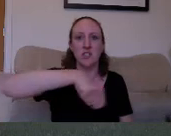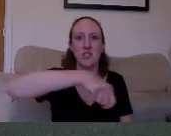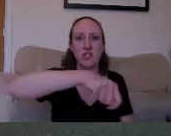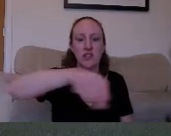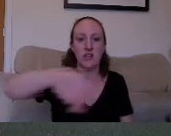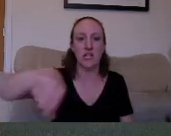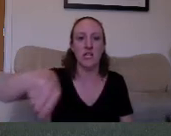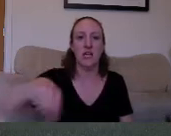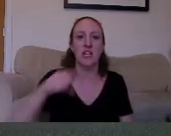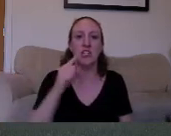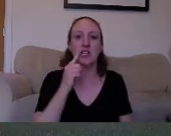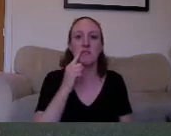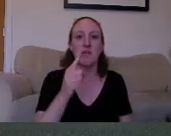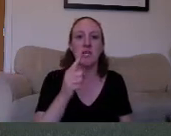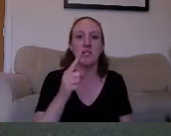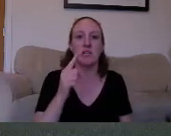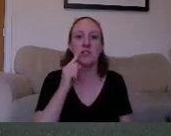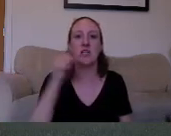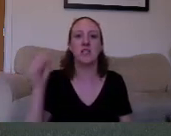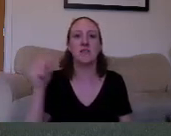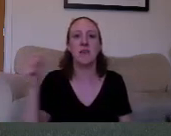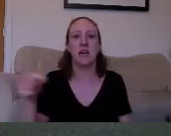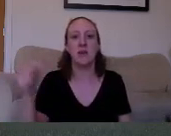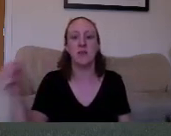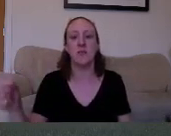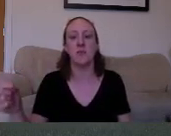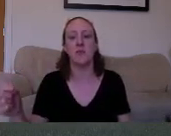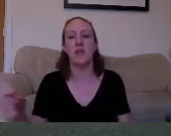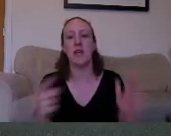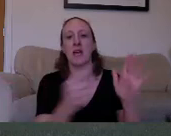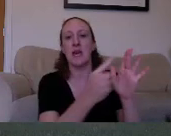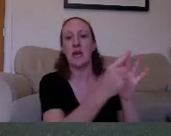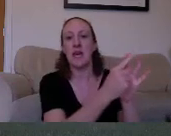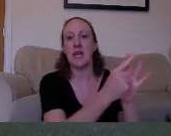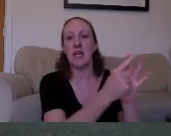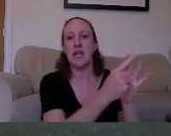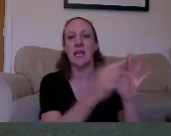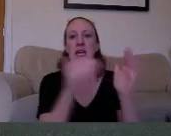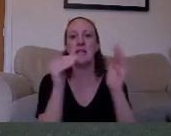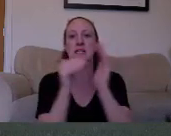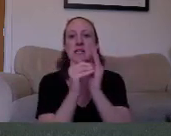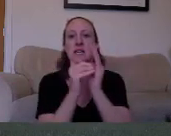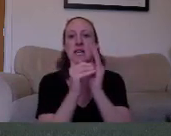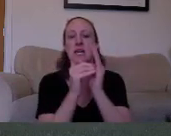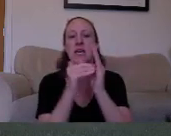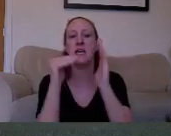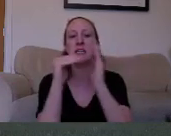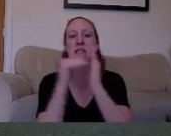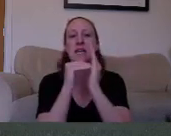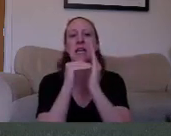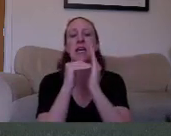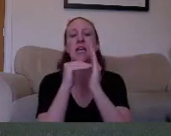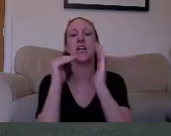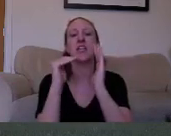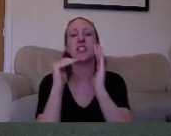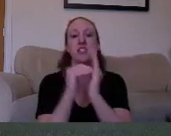was stirring, she muttered a spell. "Iggity, ziggity,